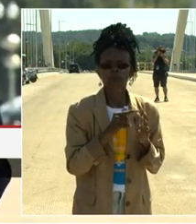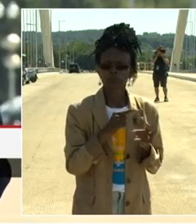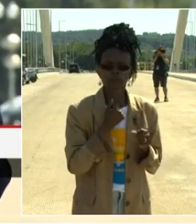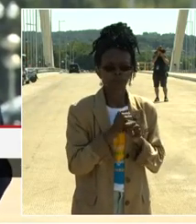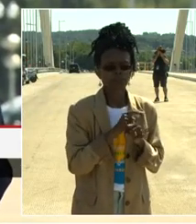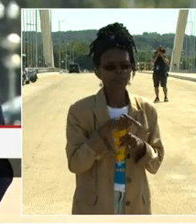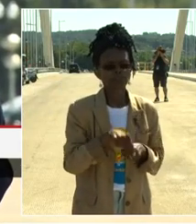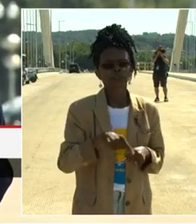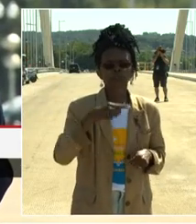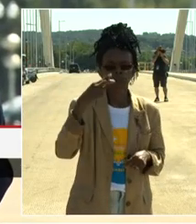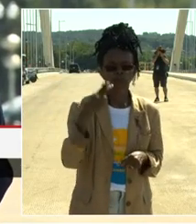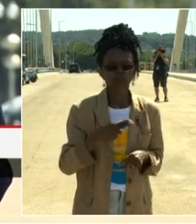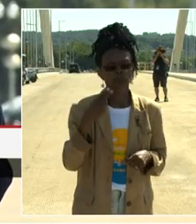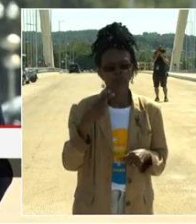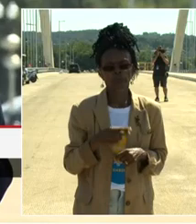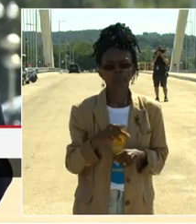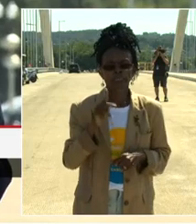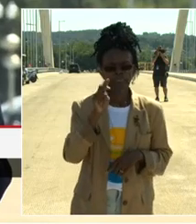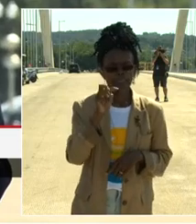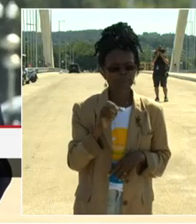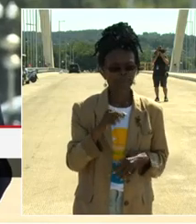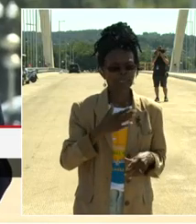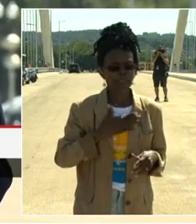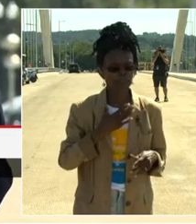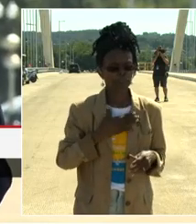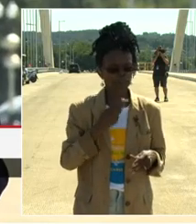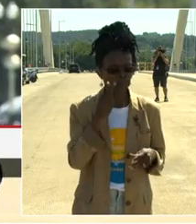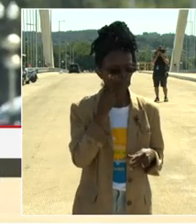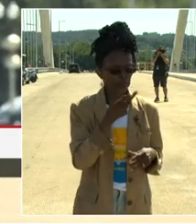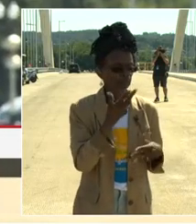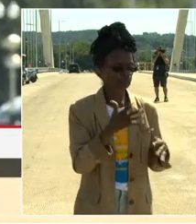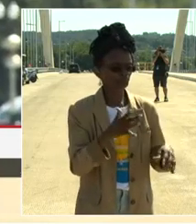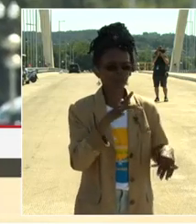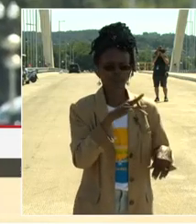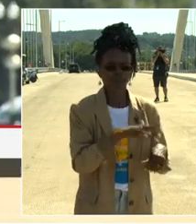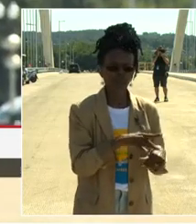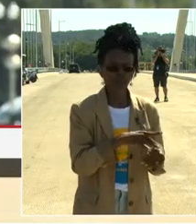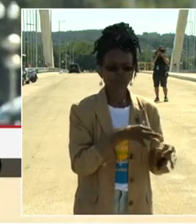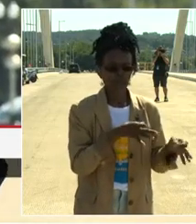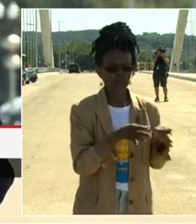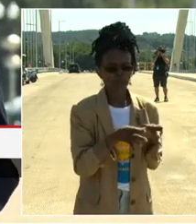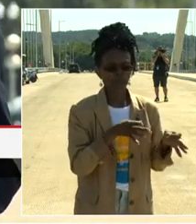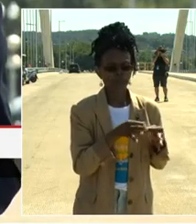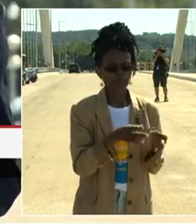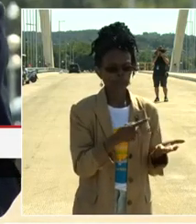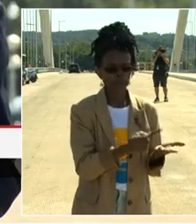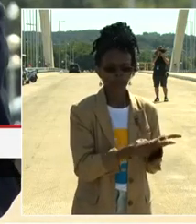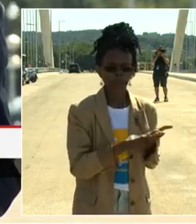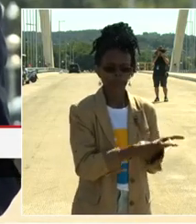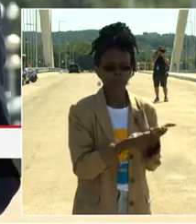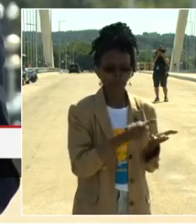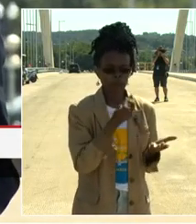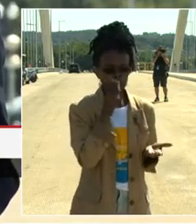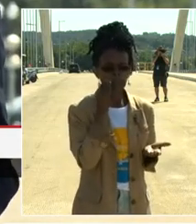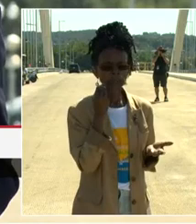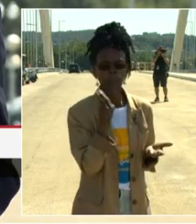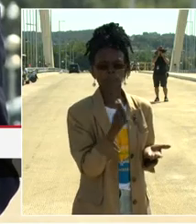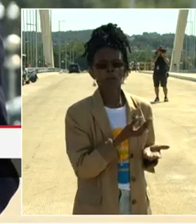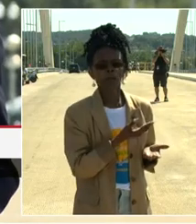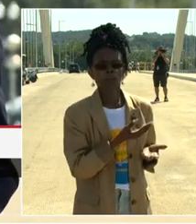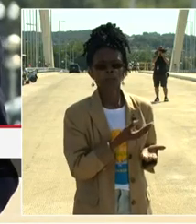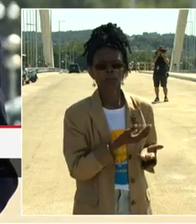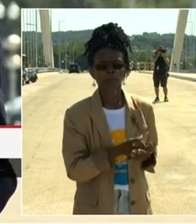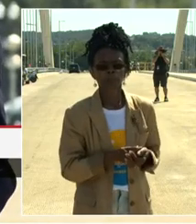Ken, I enjoyed your visit, and as I've told you, I have